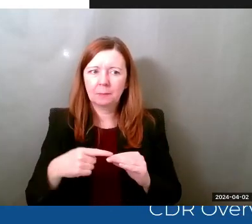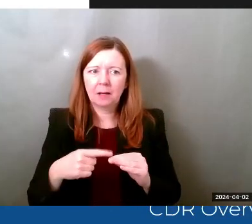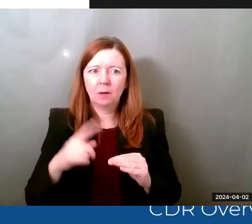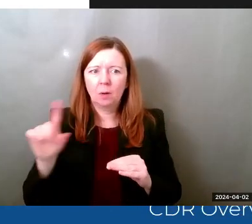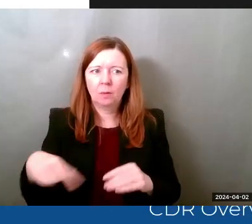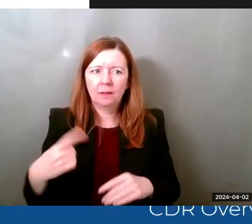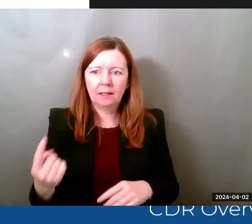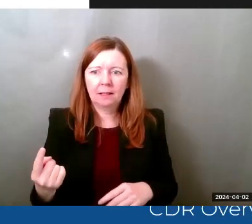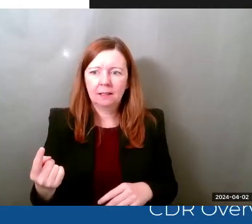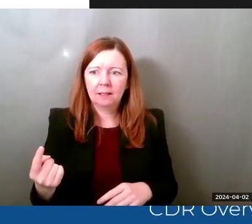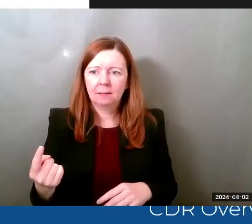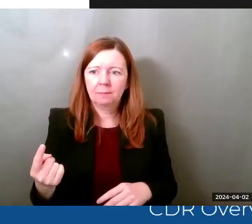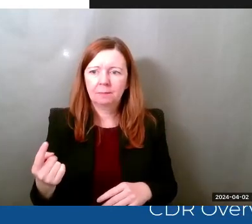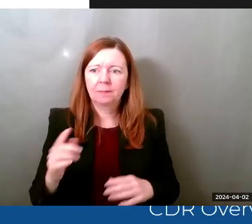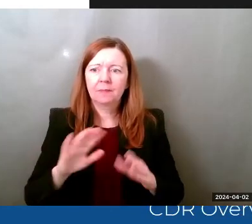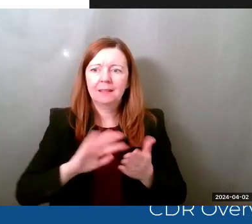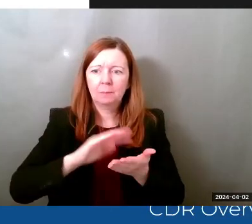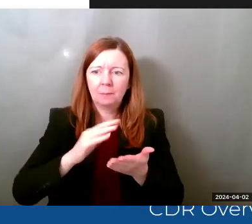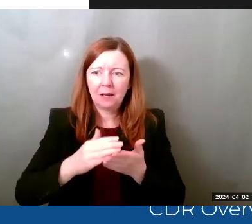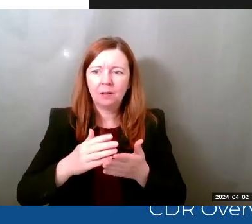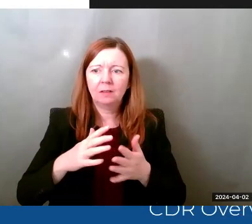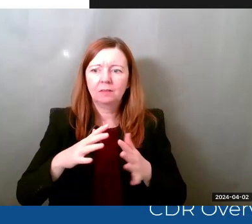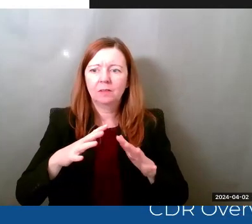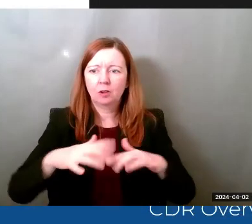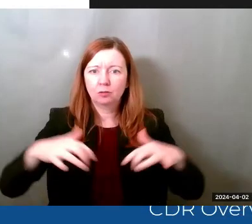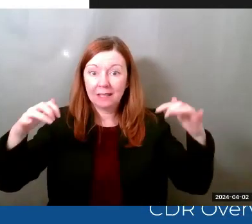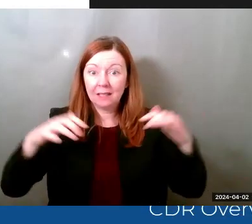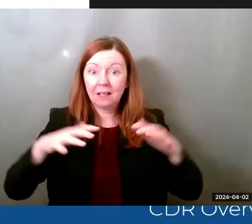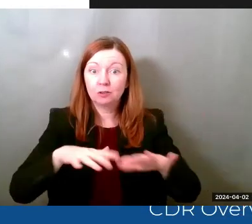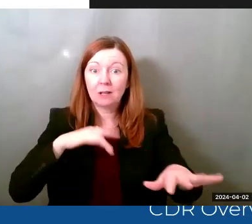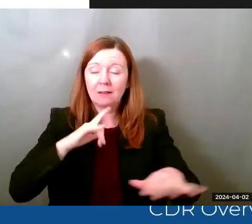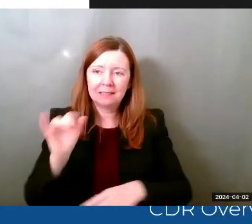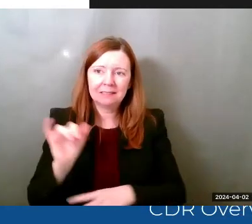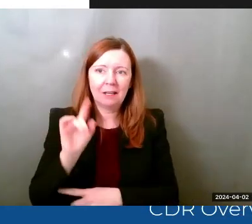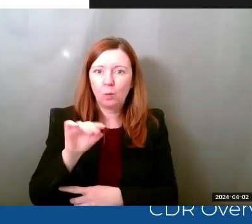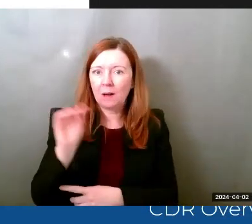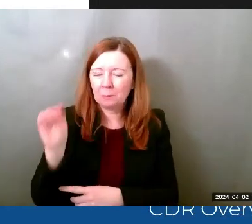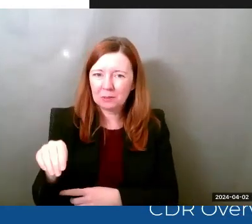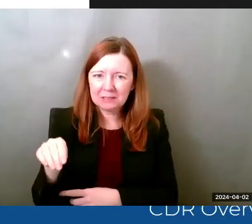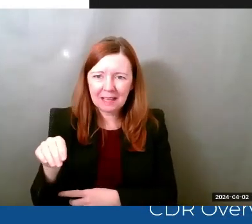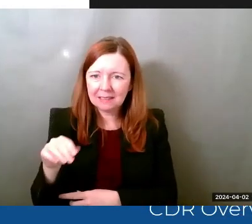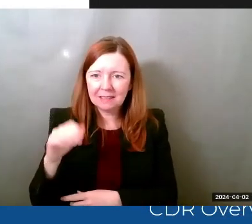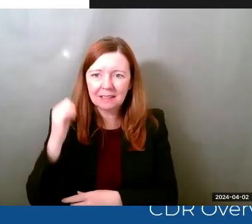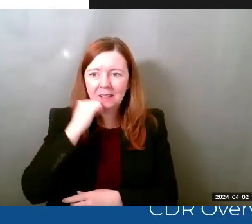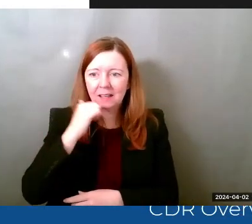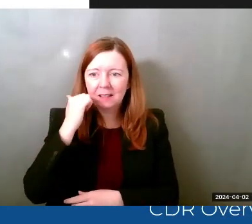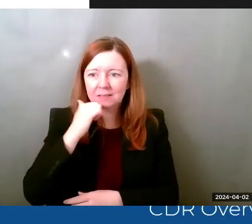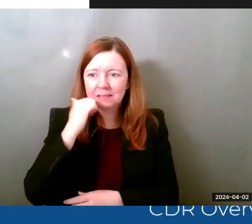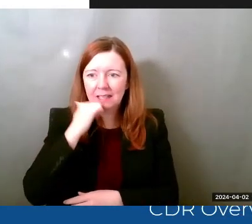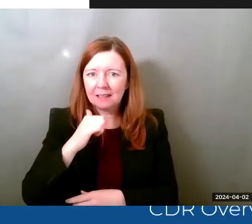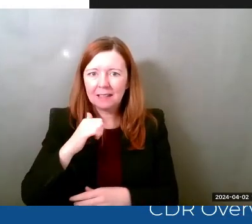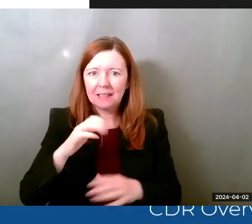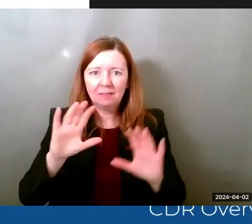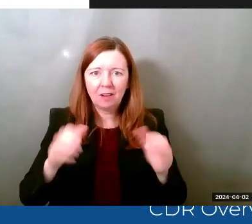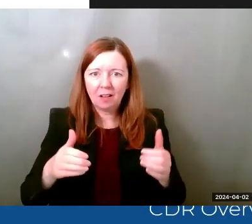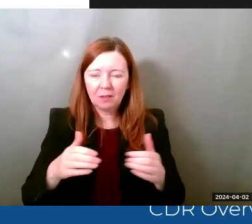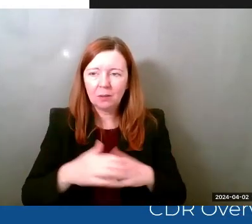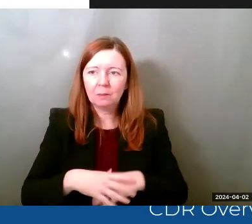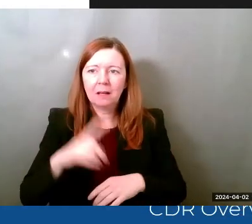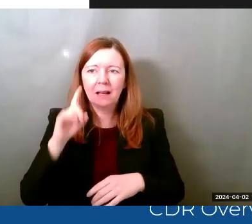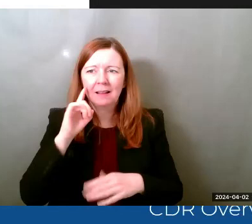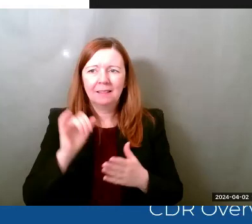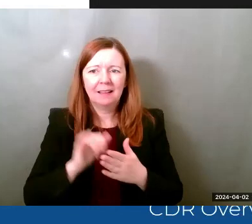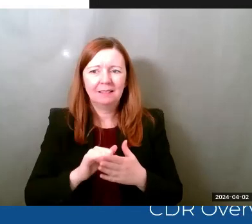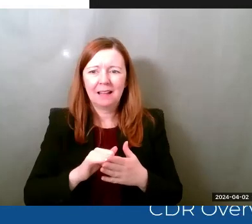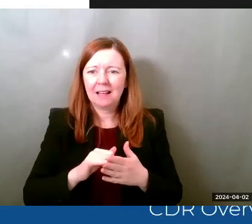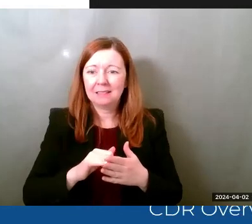only the amount of arena traffic demand would be like 1% of the daily volume. I think that's